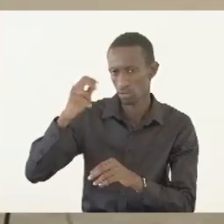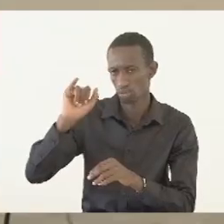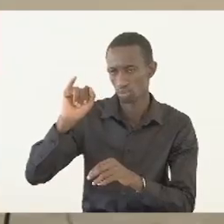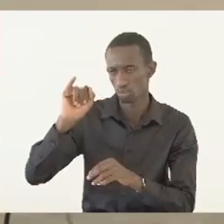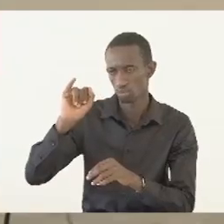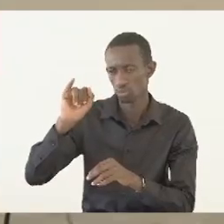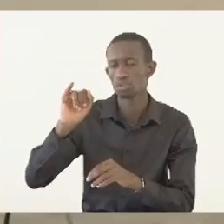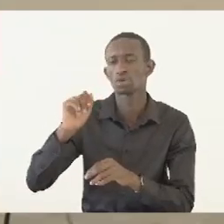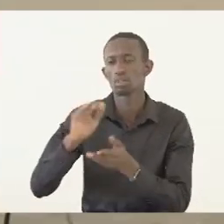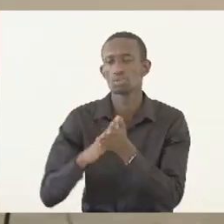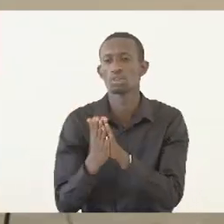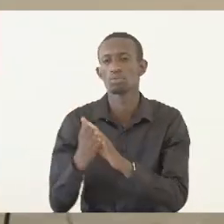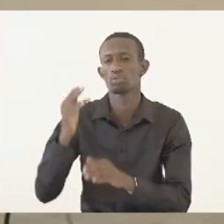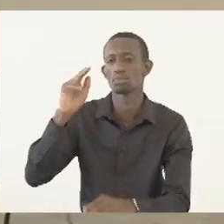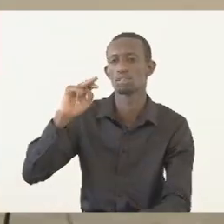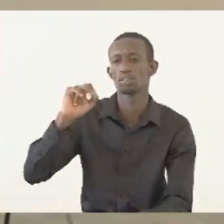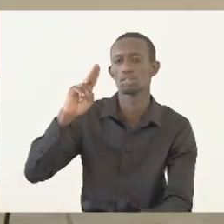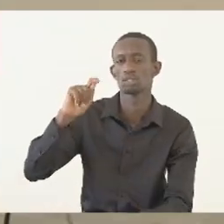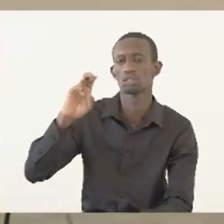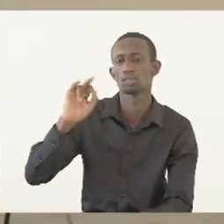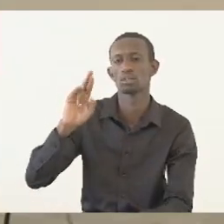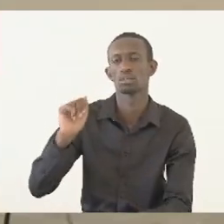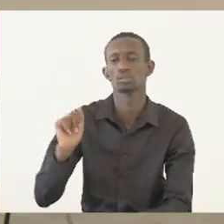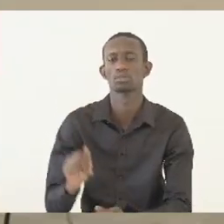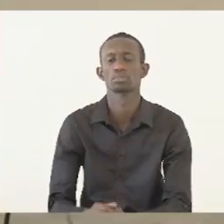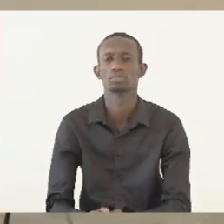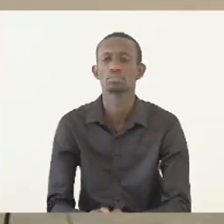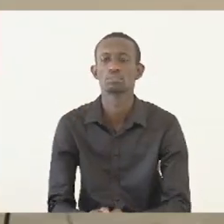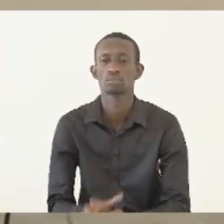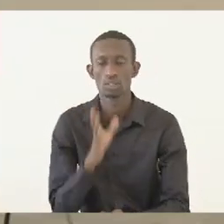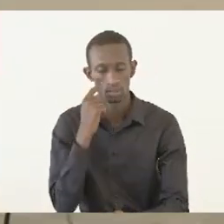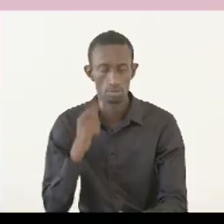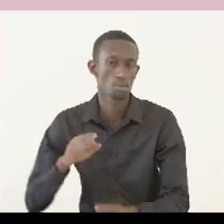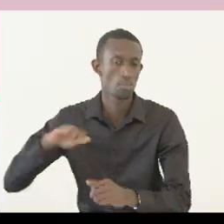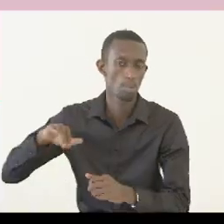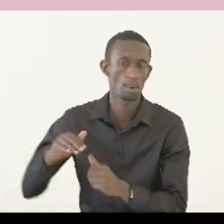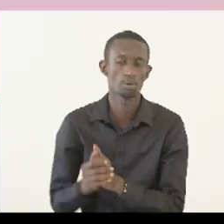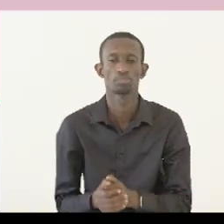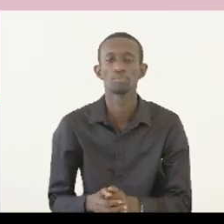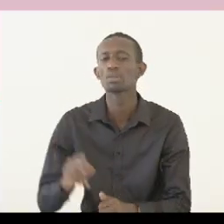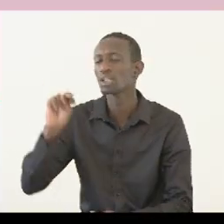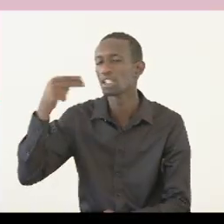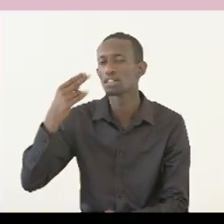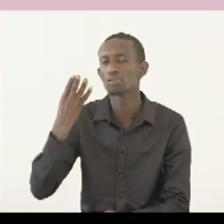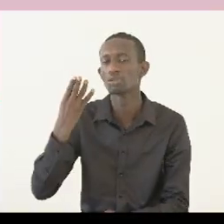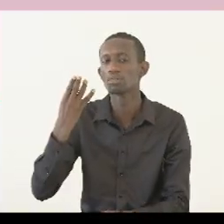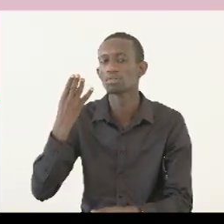that. And that is very good. Now let's go to the last particle, NH4